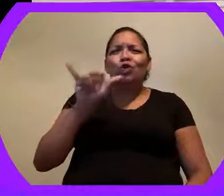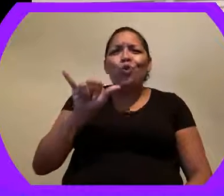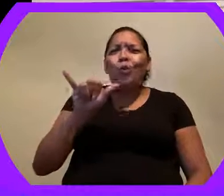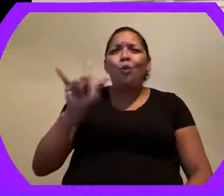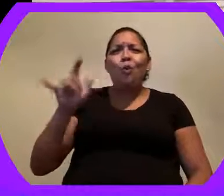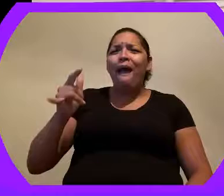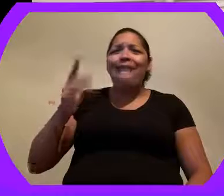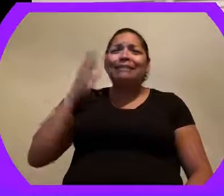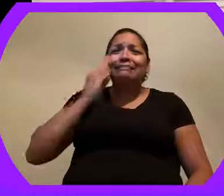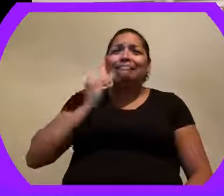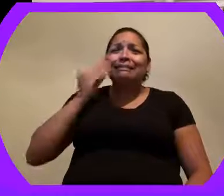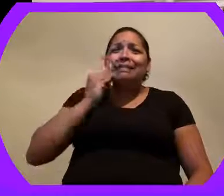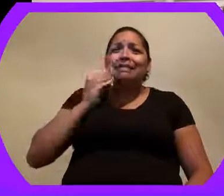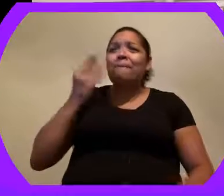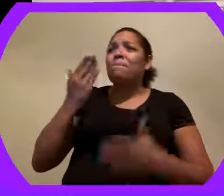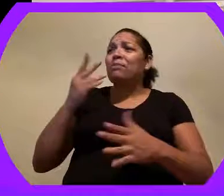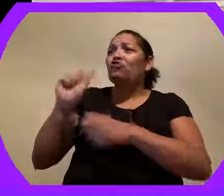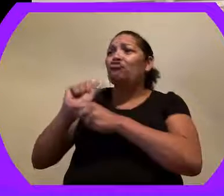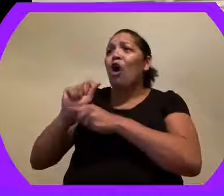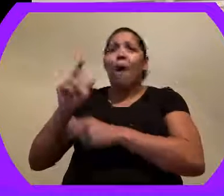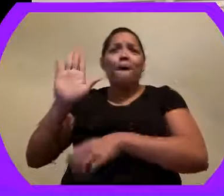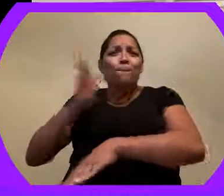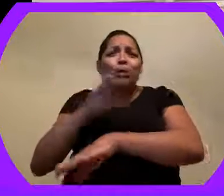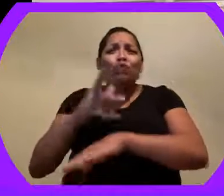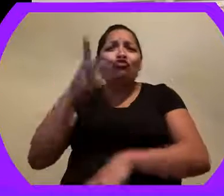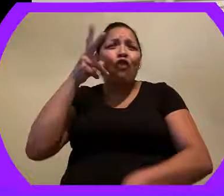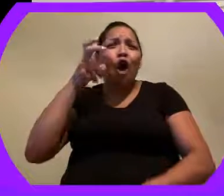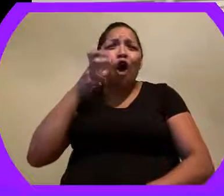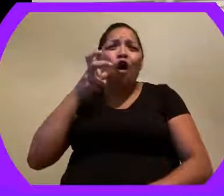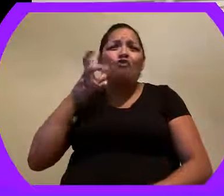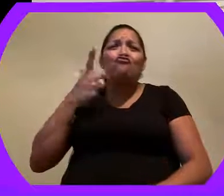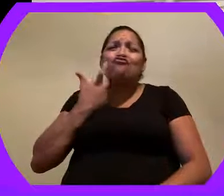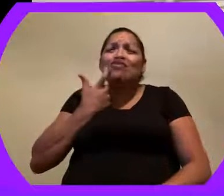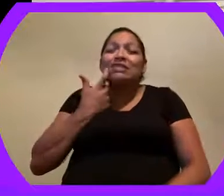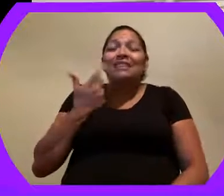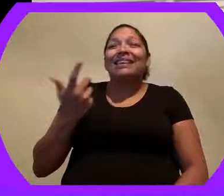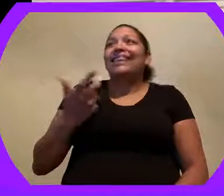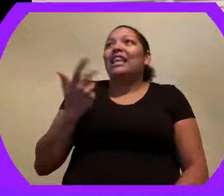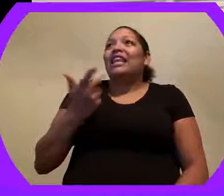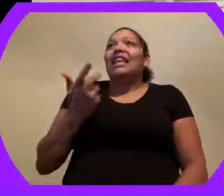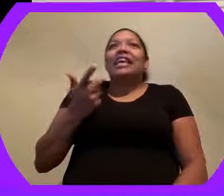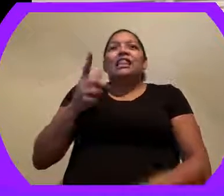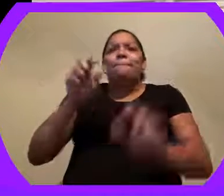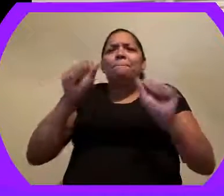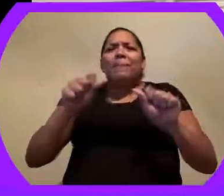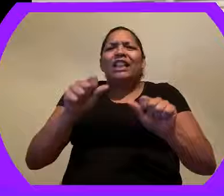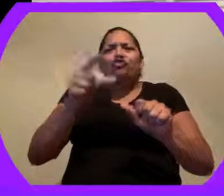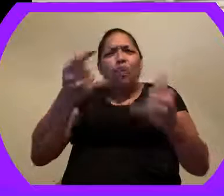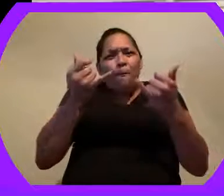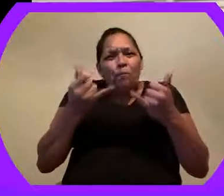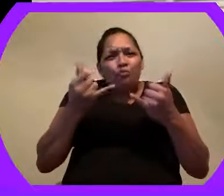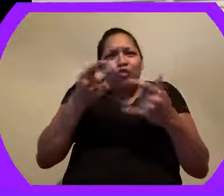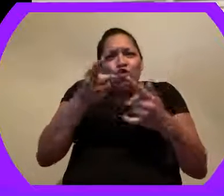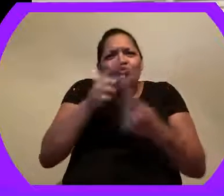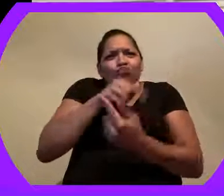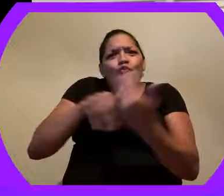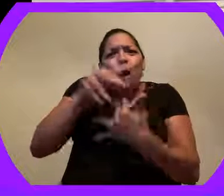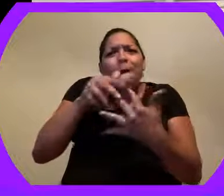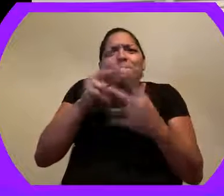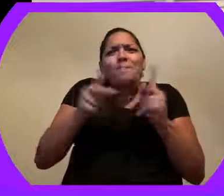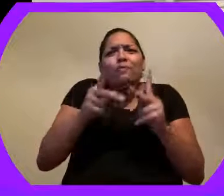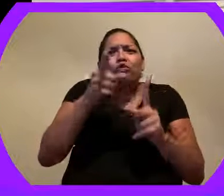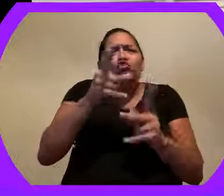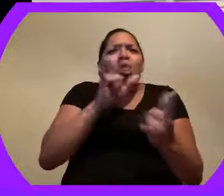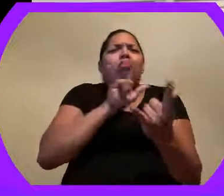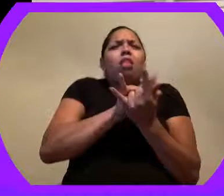joyful experience. It might be something that you got out of the workshop before this one. It might be some music that you've heard recently. It might be just the ability